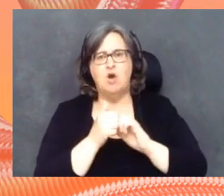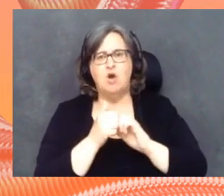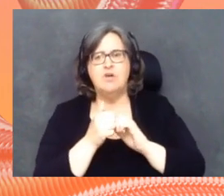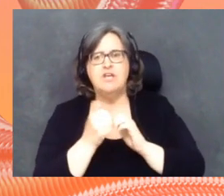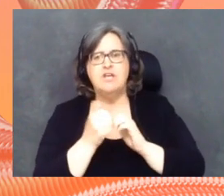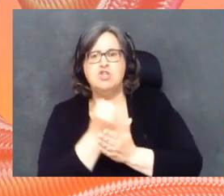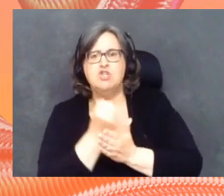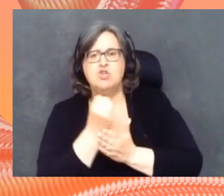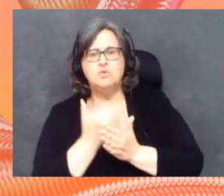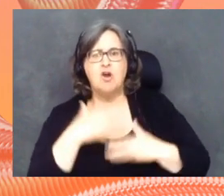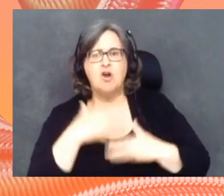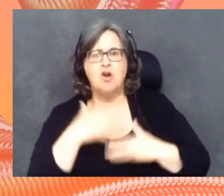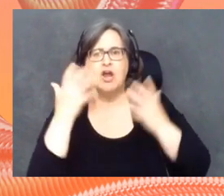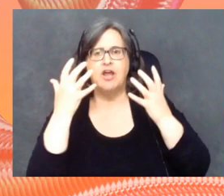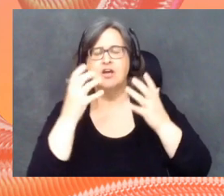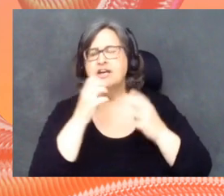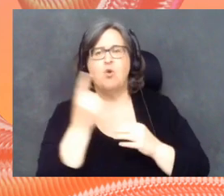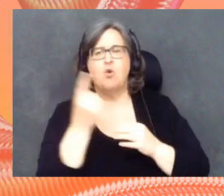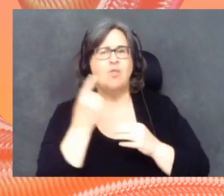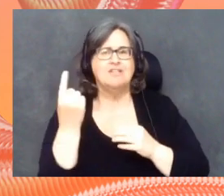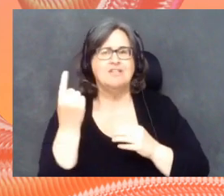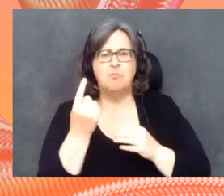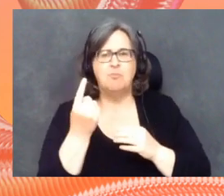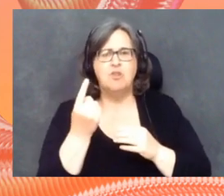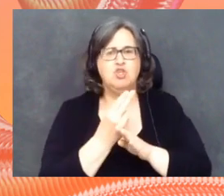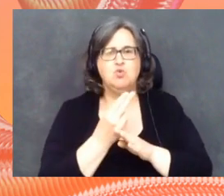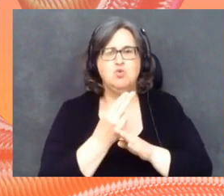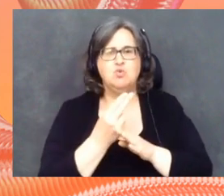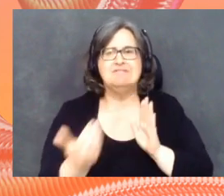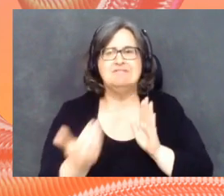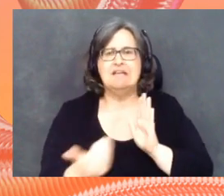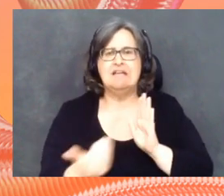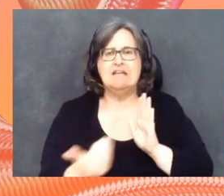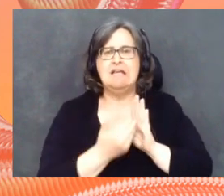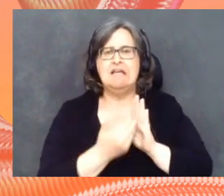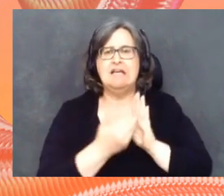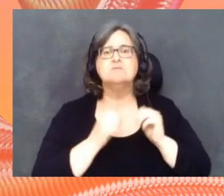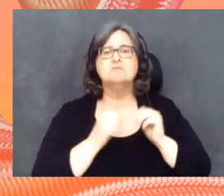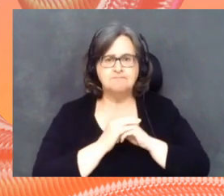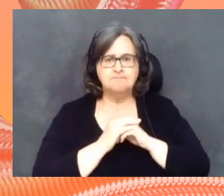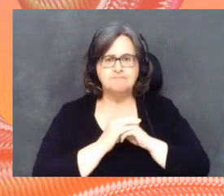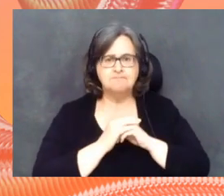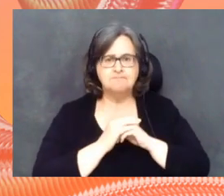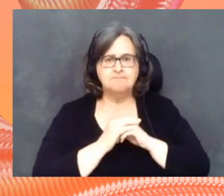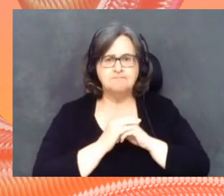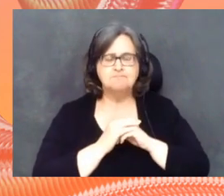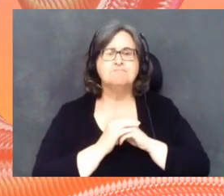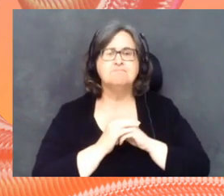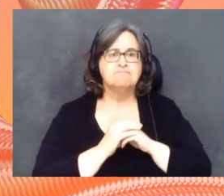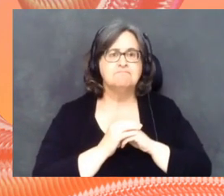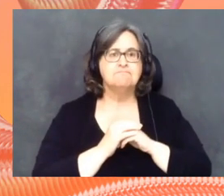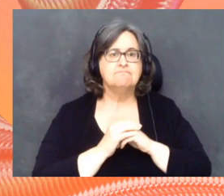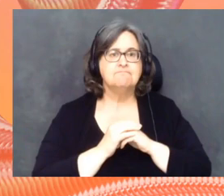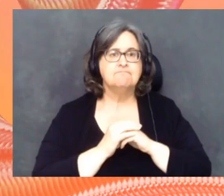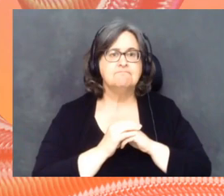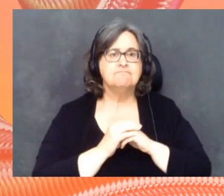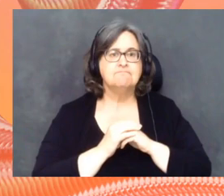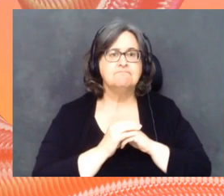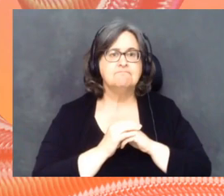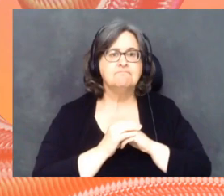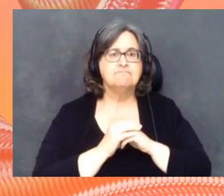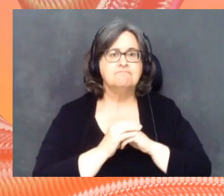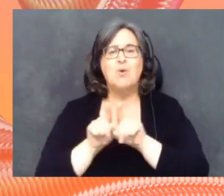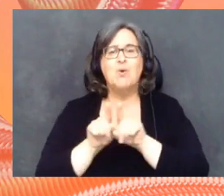that it's not only something that's being used against us. Mm-hmm. And on that tip about